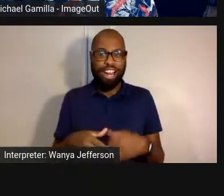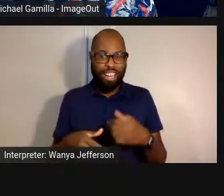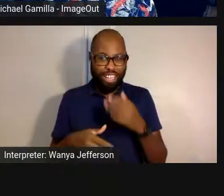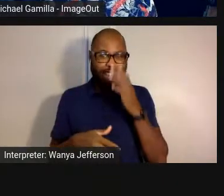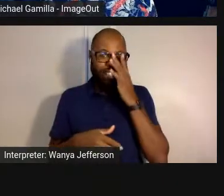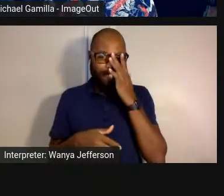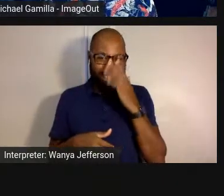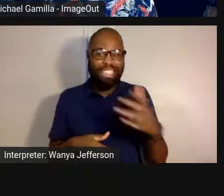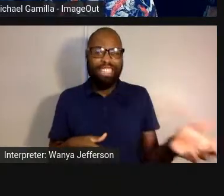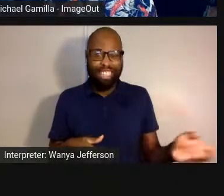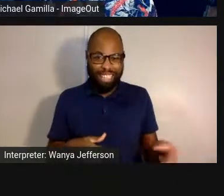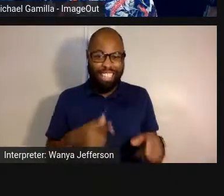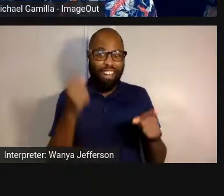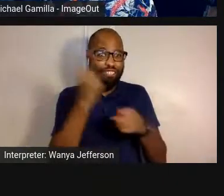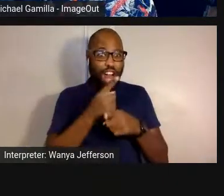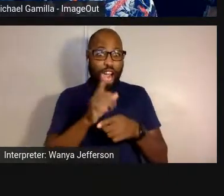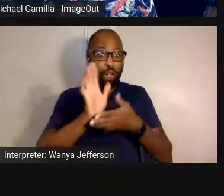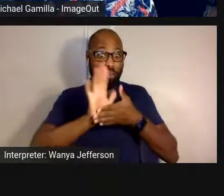Magic, like I said.